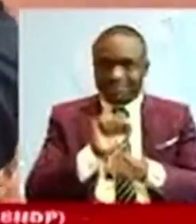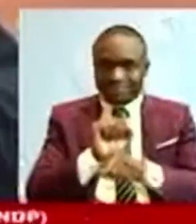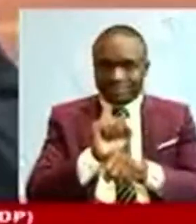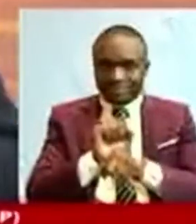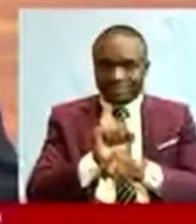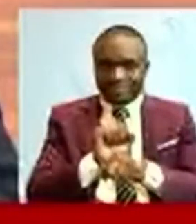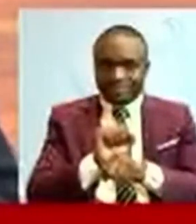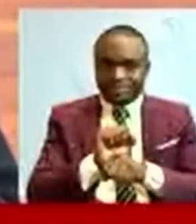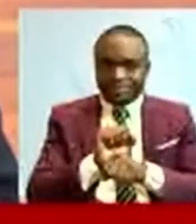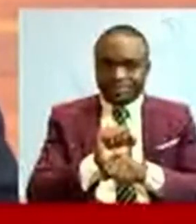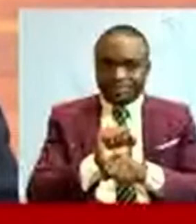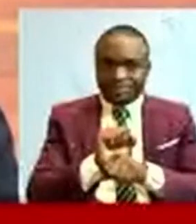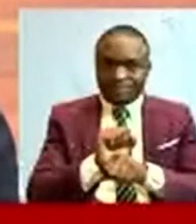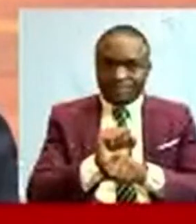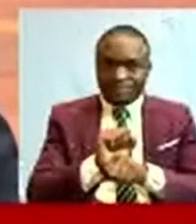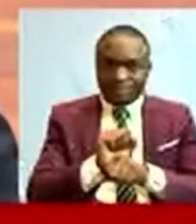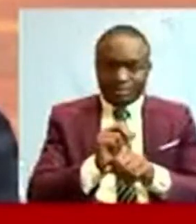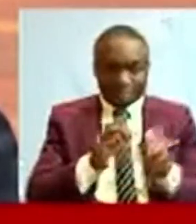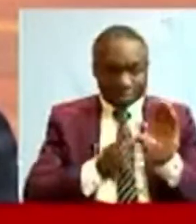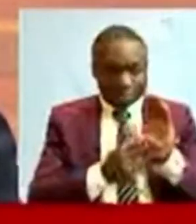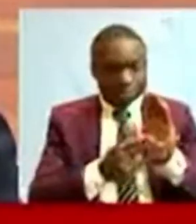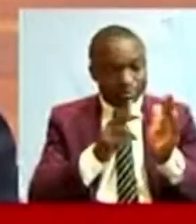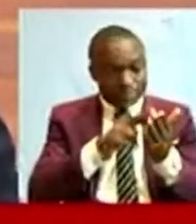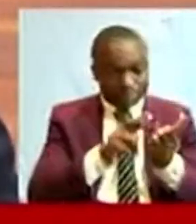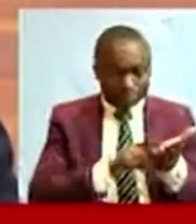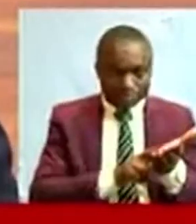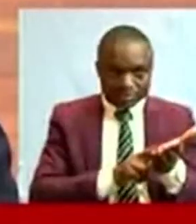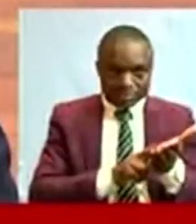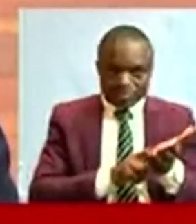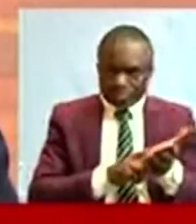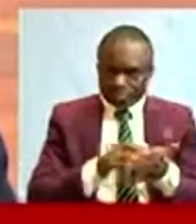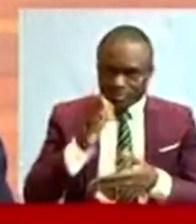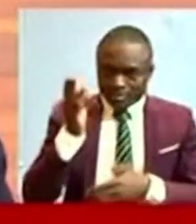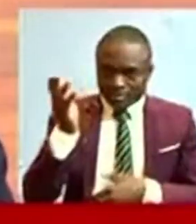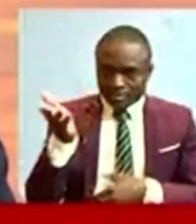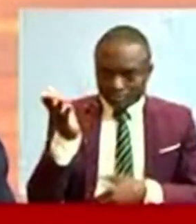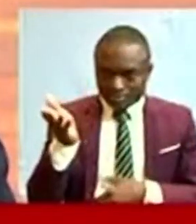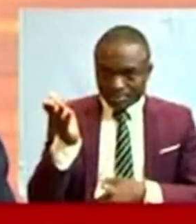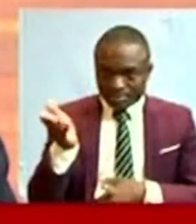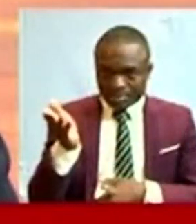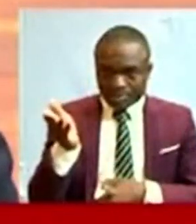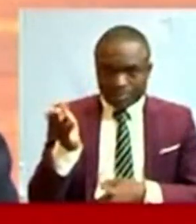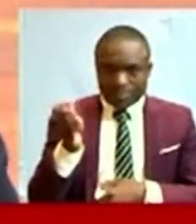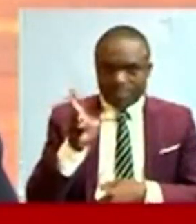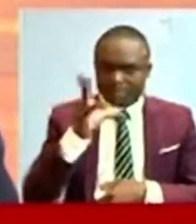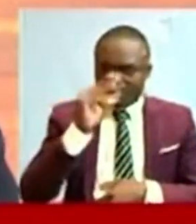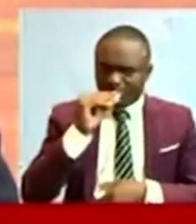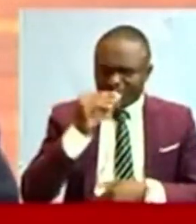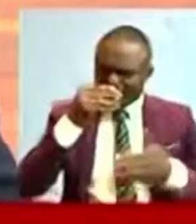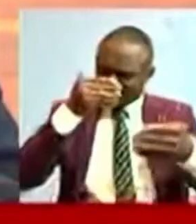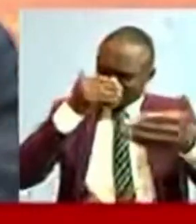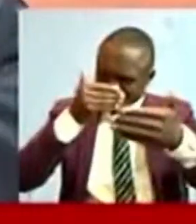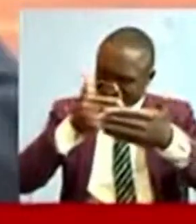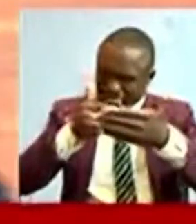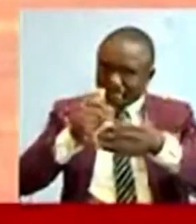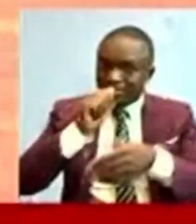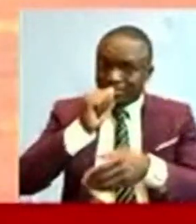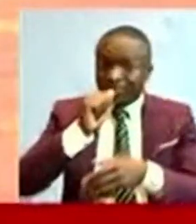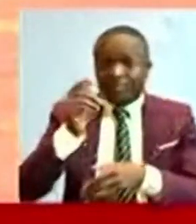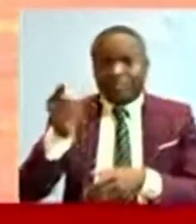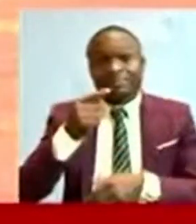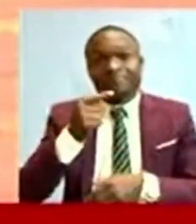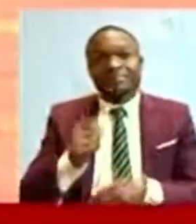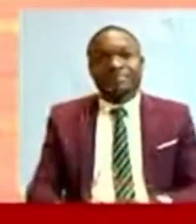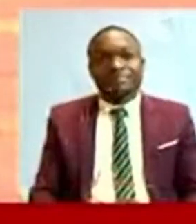presented in this report. I was actually coming to... Are you able to speak closer to... Yeah, I was actually coming